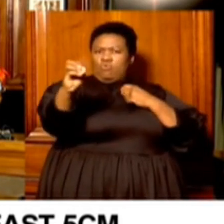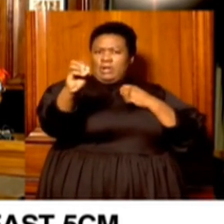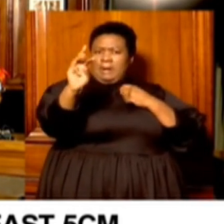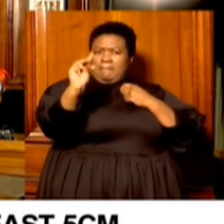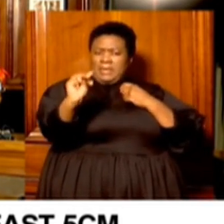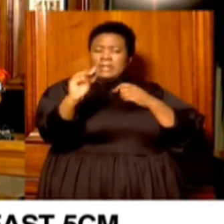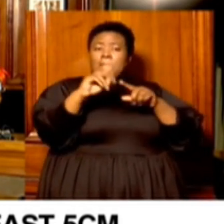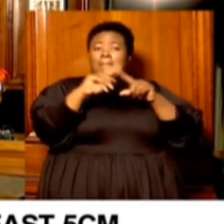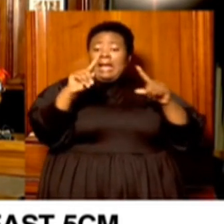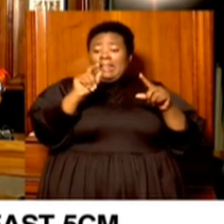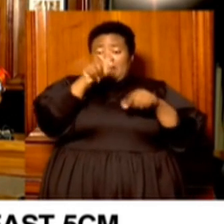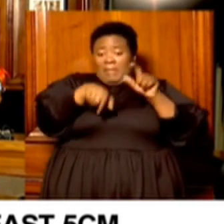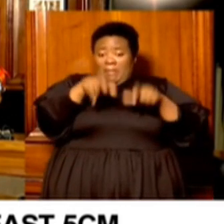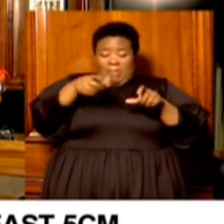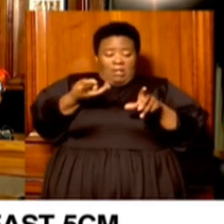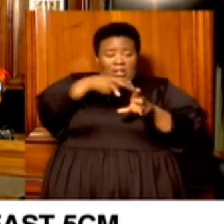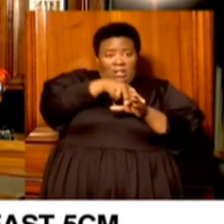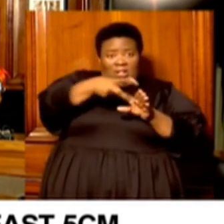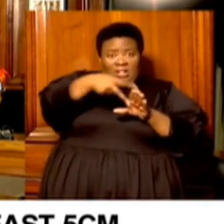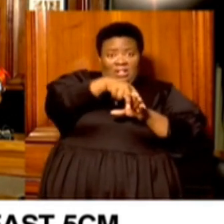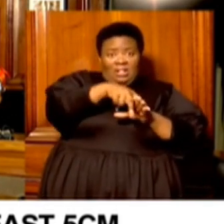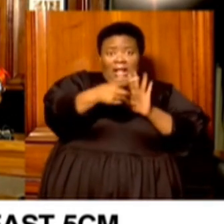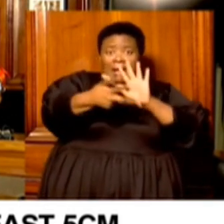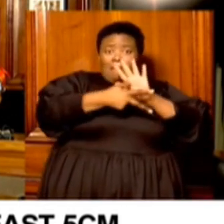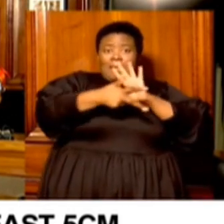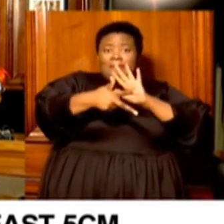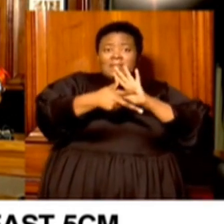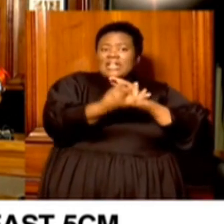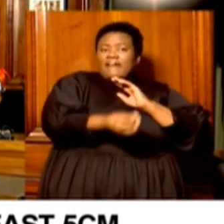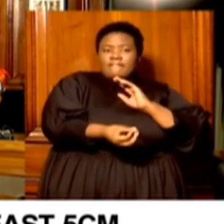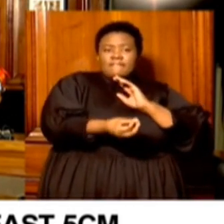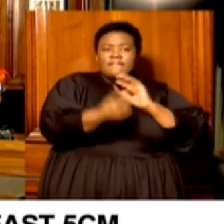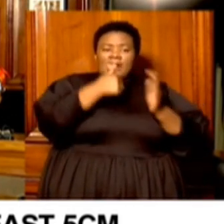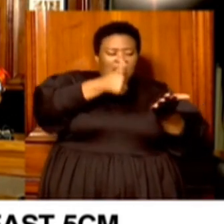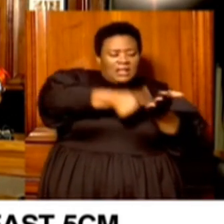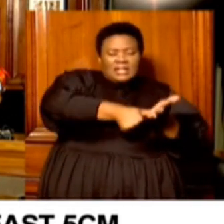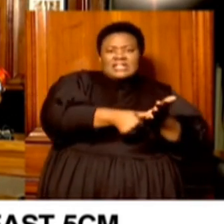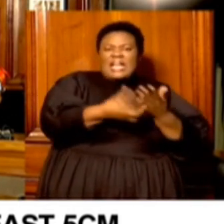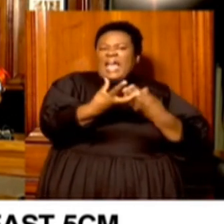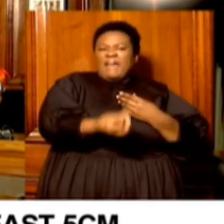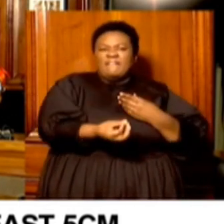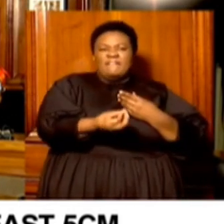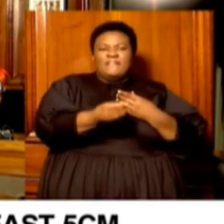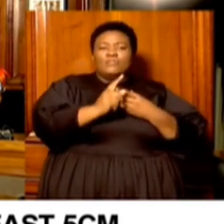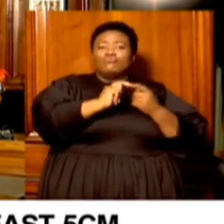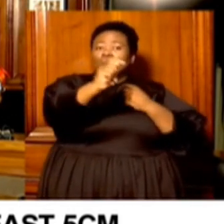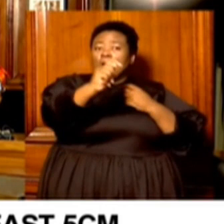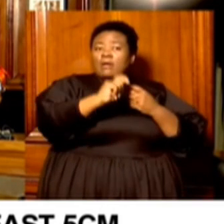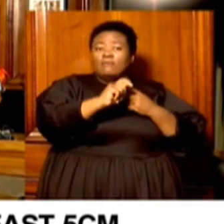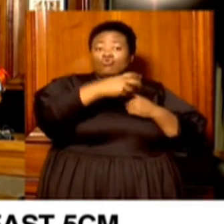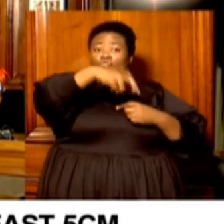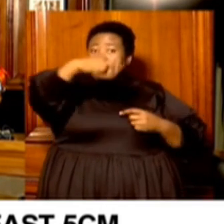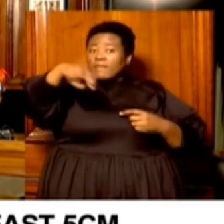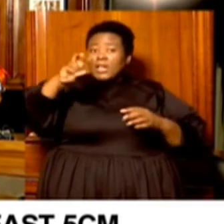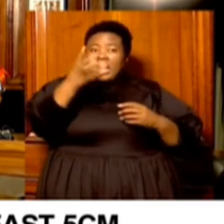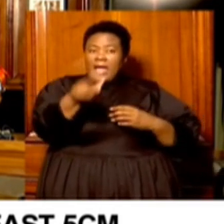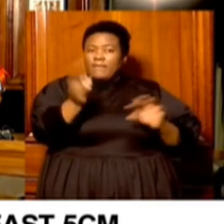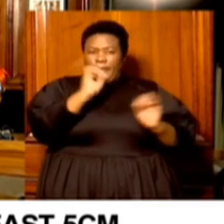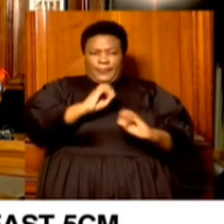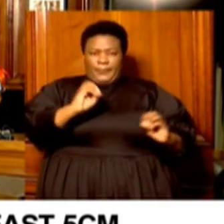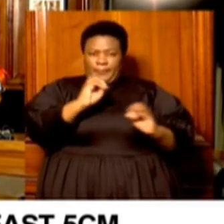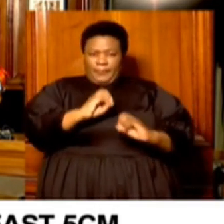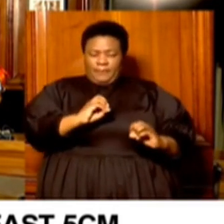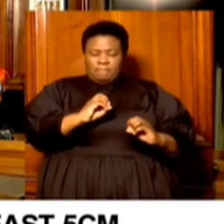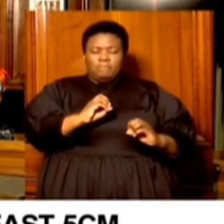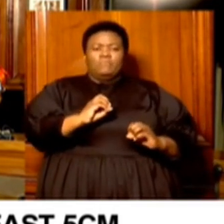borders? And the following question is from Nazir from Glow TV. What is the maximum